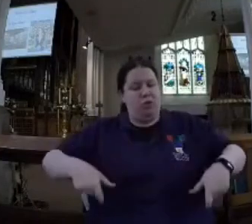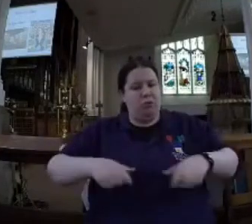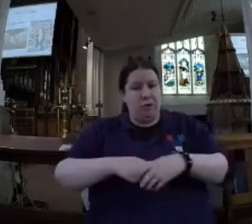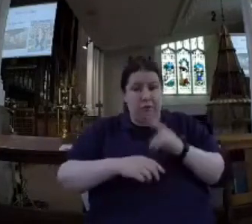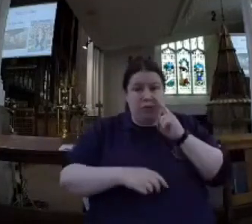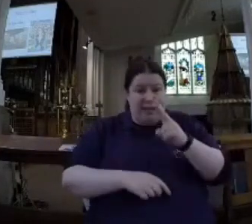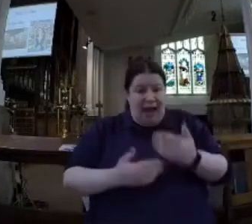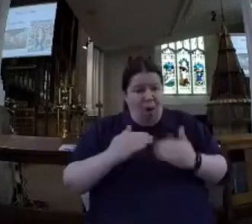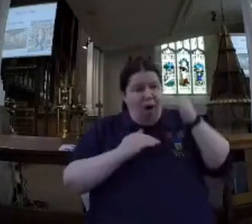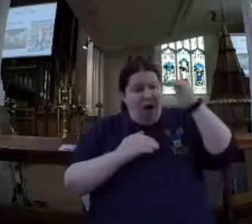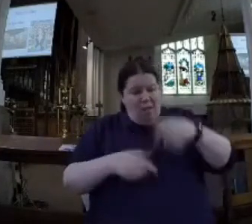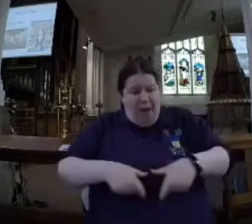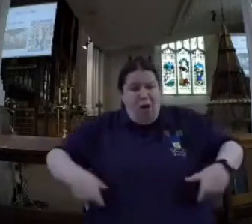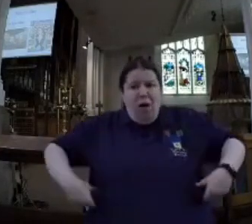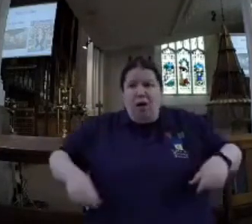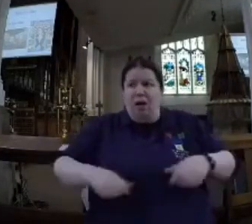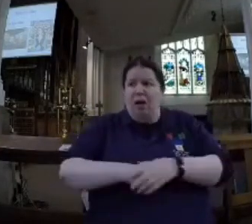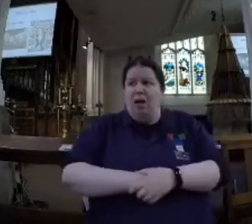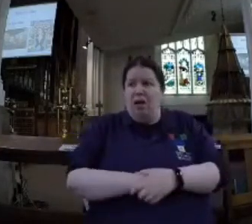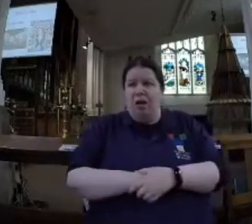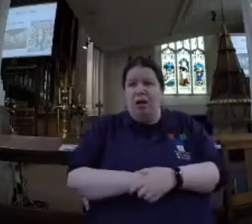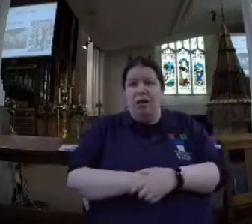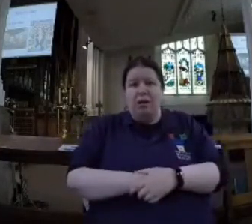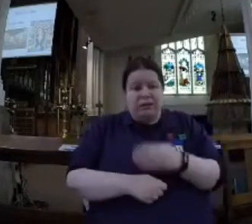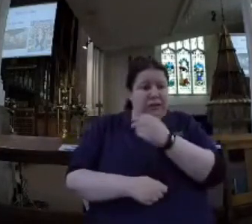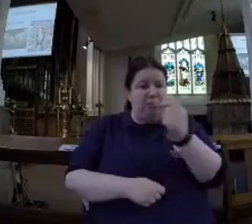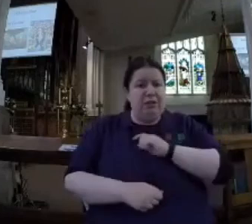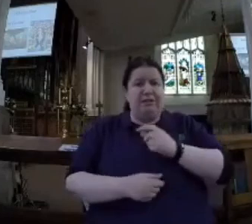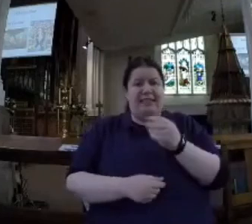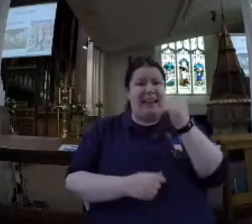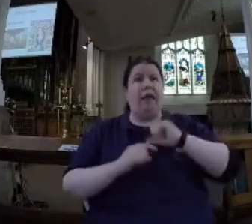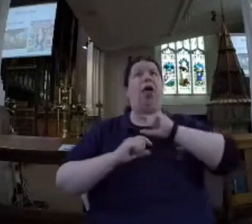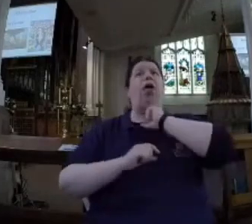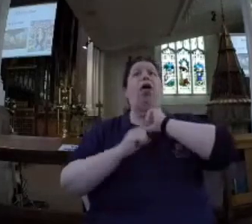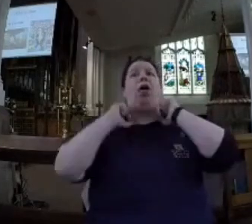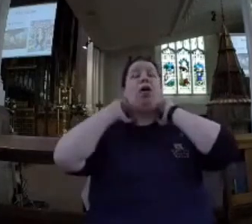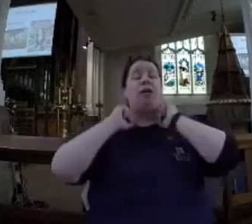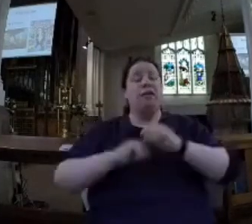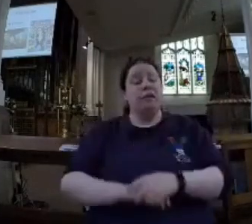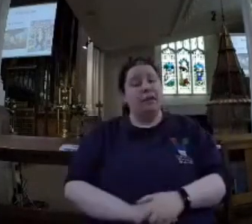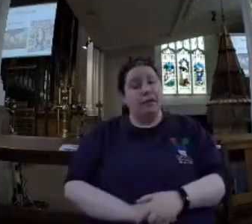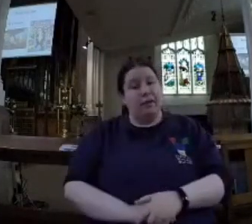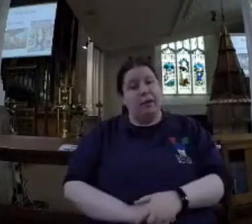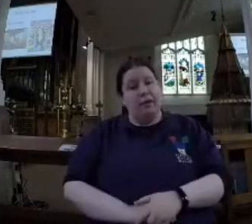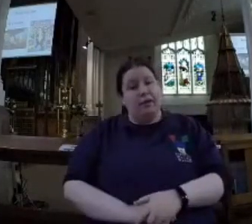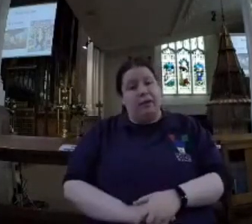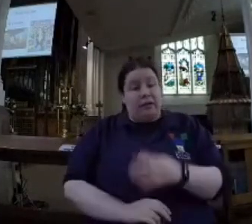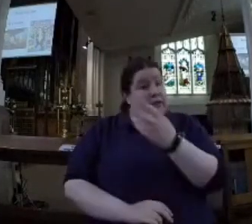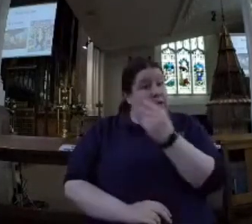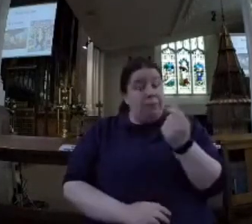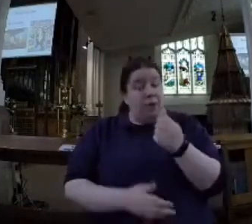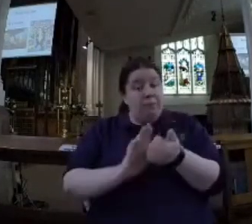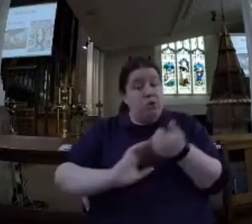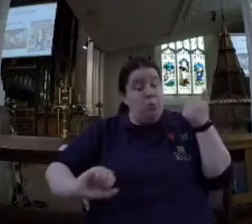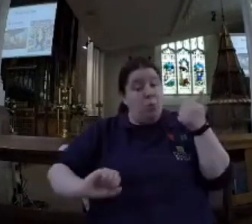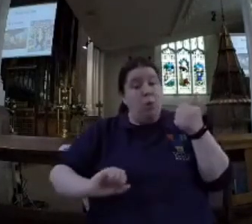them have their belts? I mean, they're like nearly as high as my dog collar, it seems. Then, of course, sometimes people take drugs in